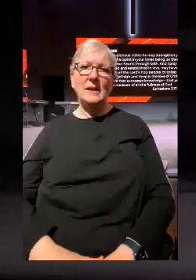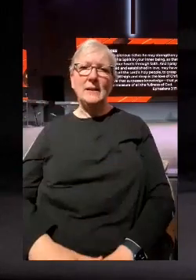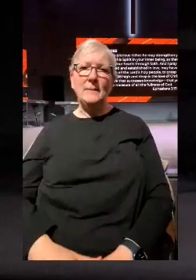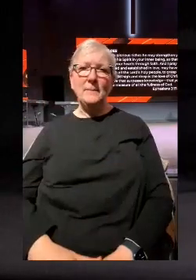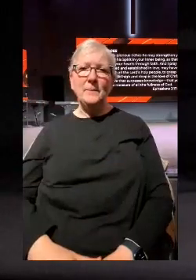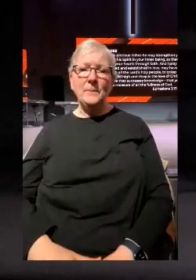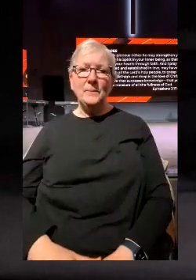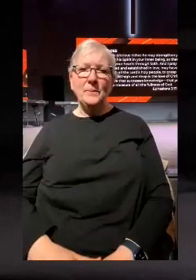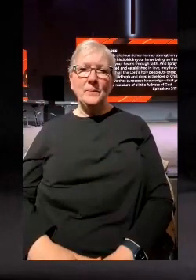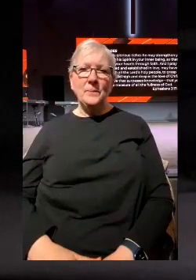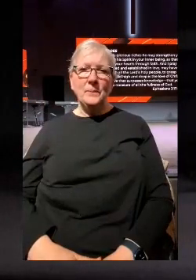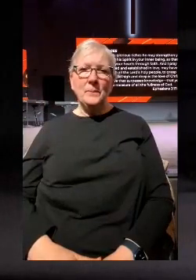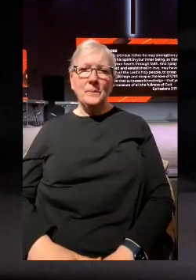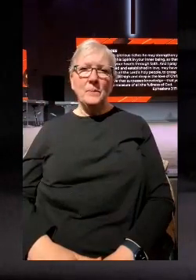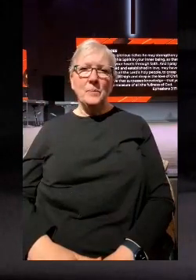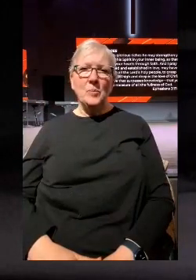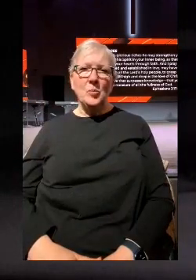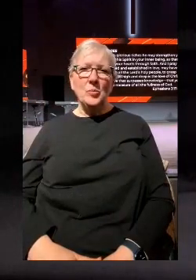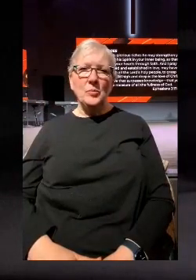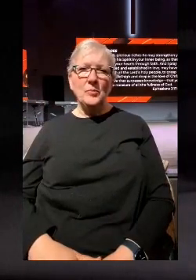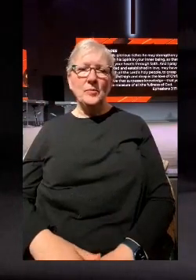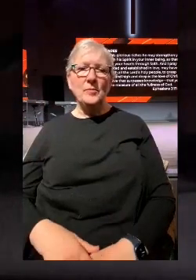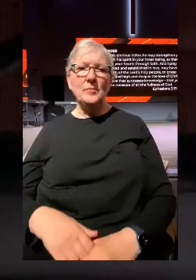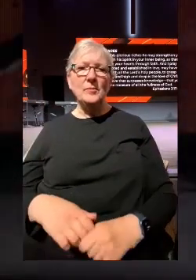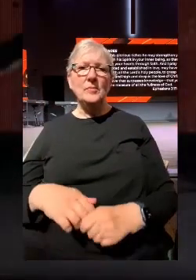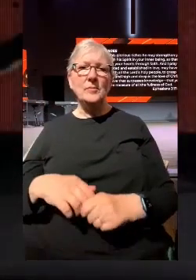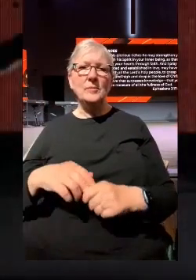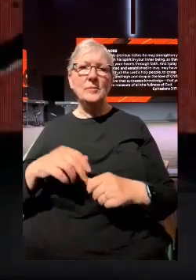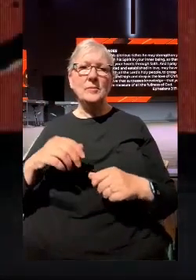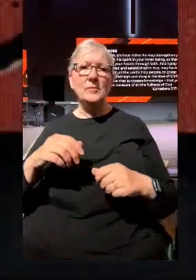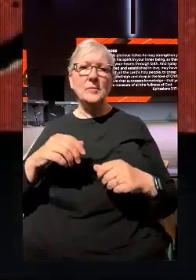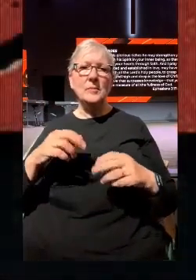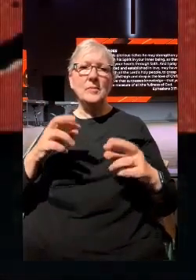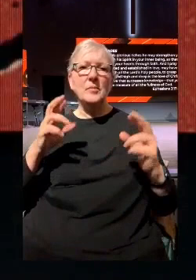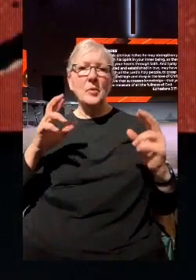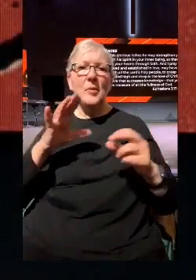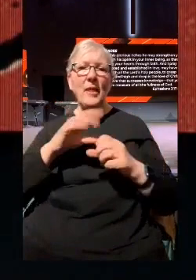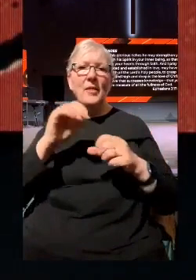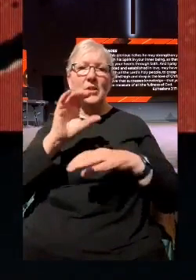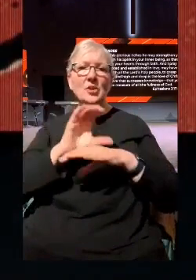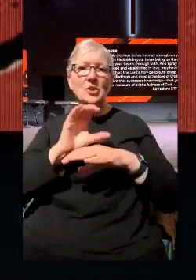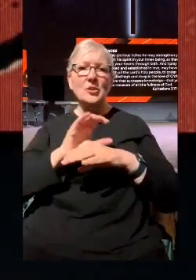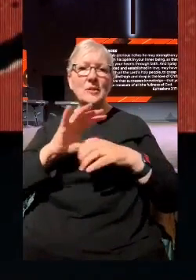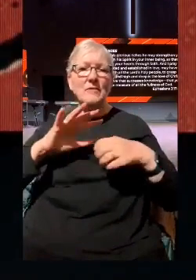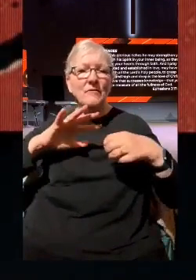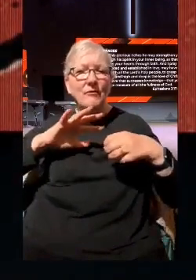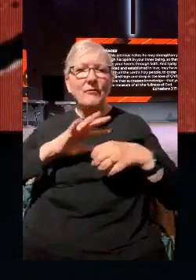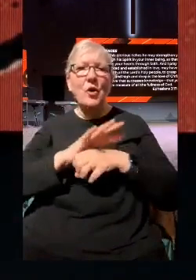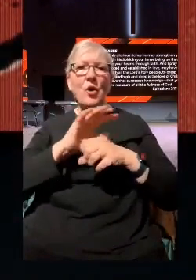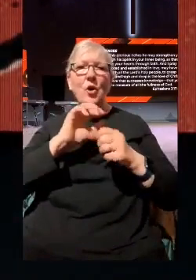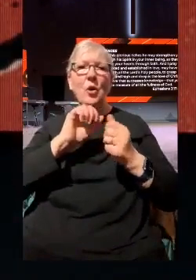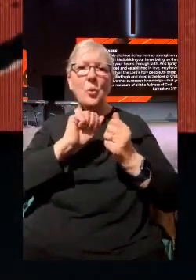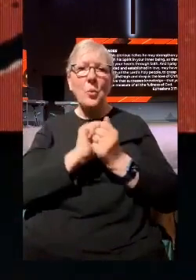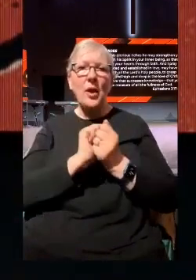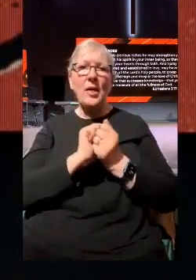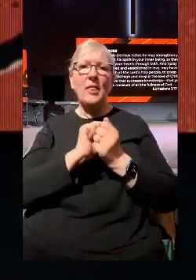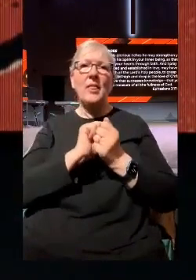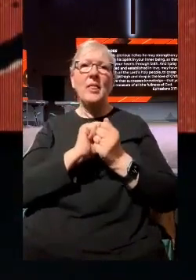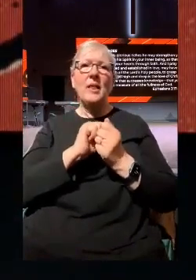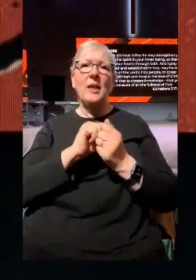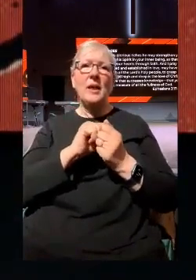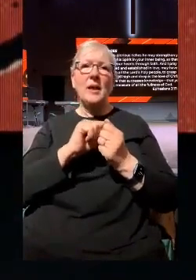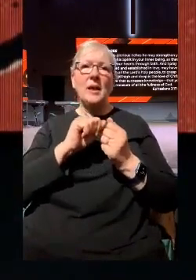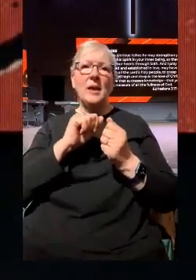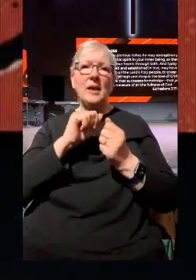Paul's words to the Ephesian church are dripping with affection and encouragement. He loves